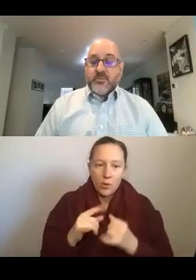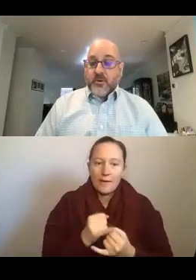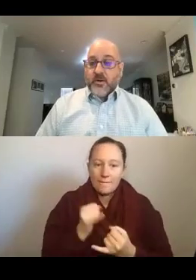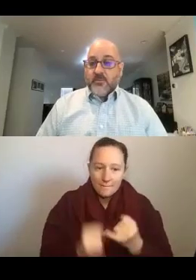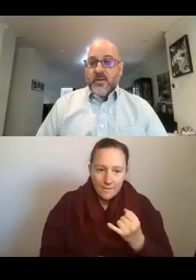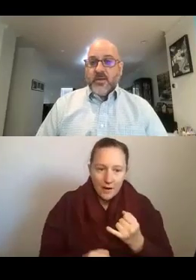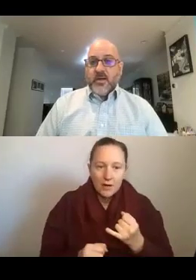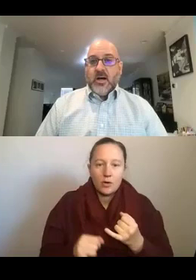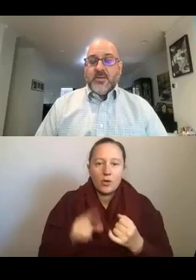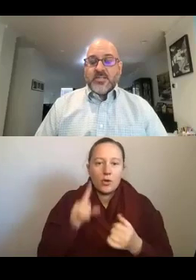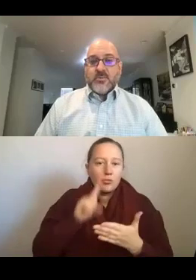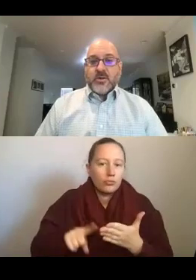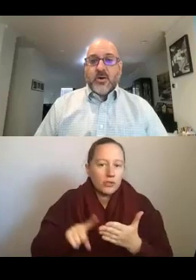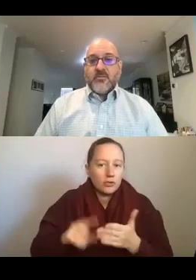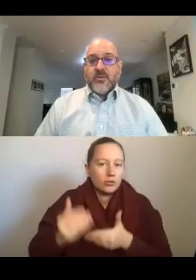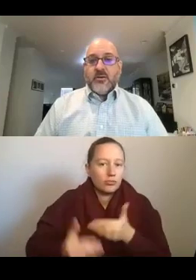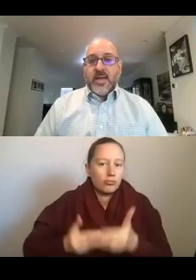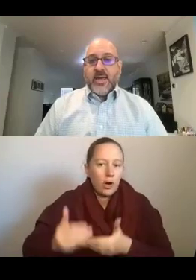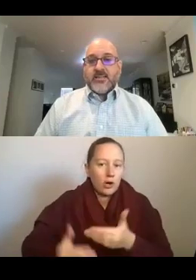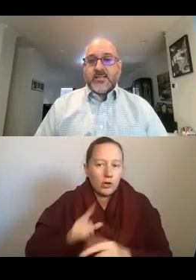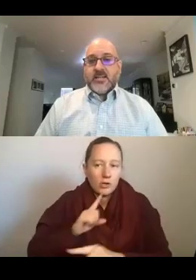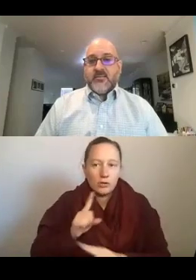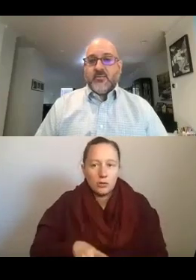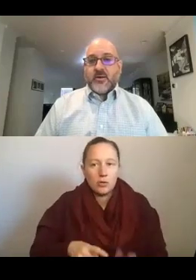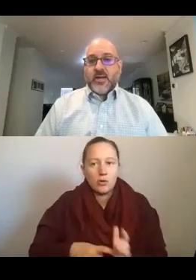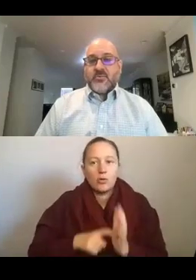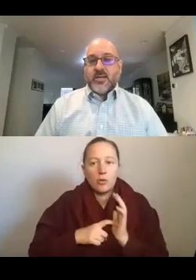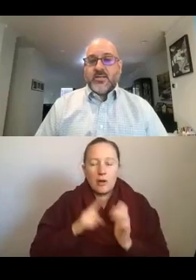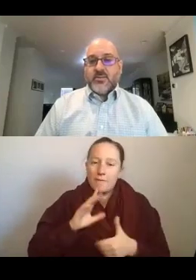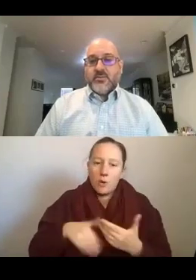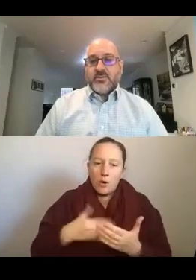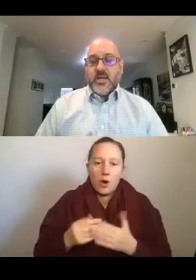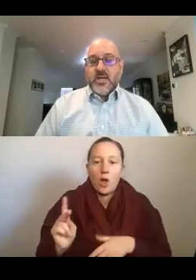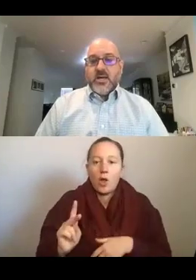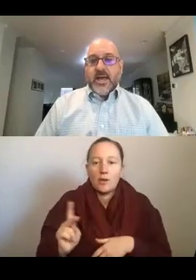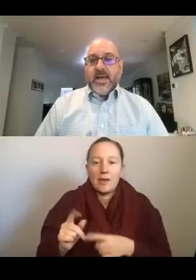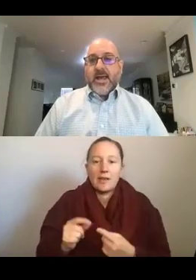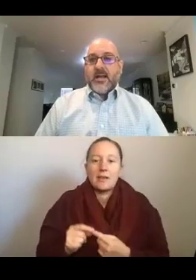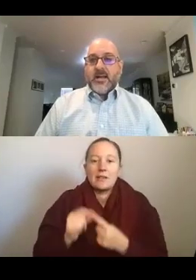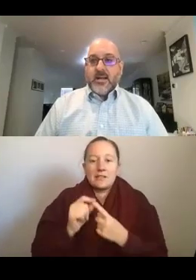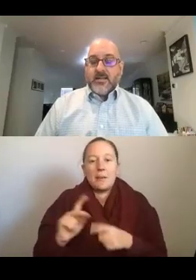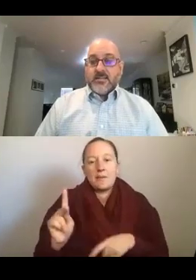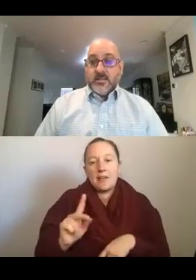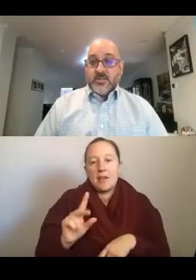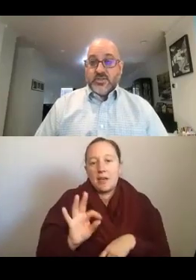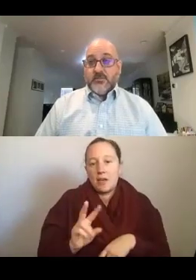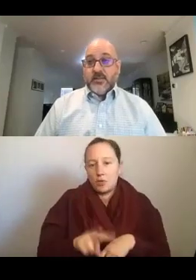progress report. This is required for all Ks except for K22s and